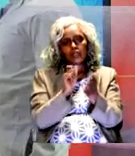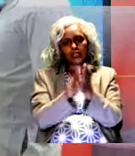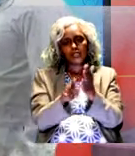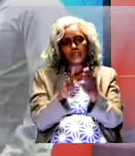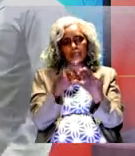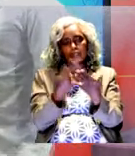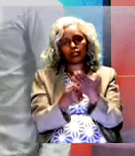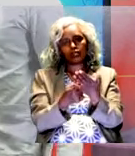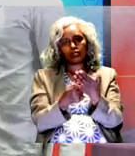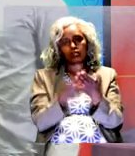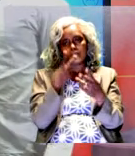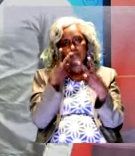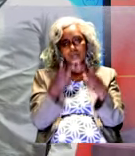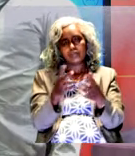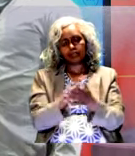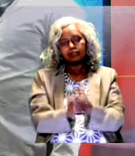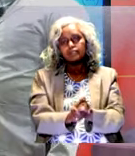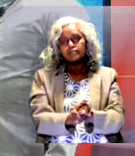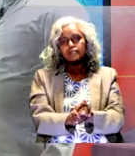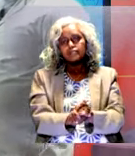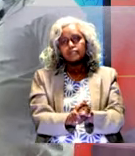example for this.